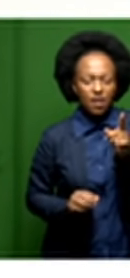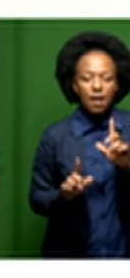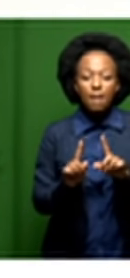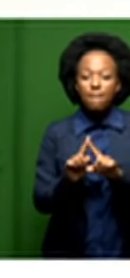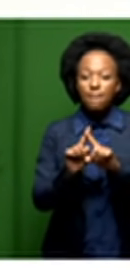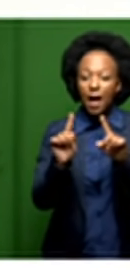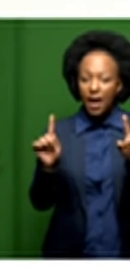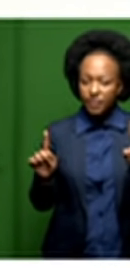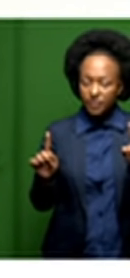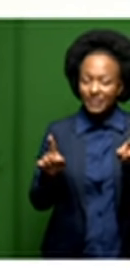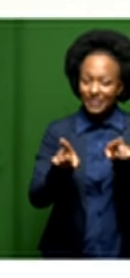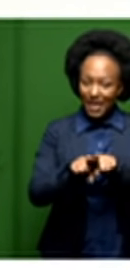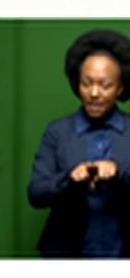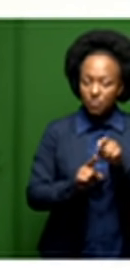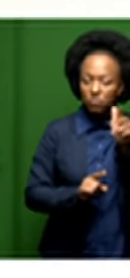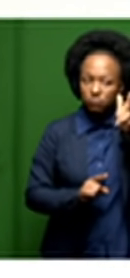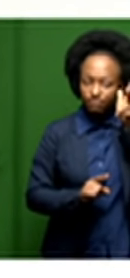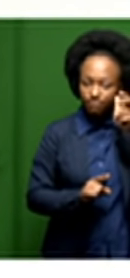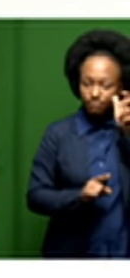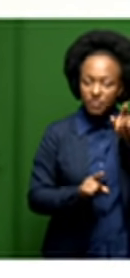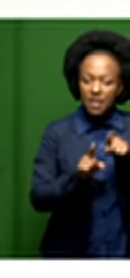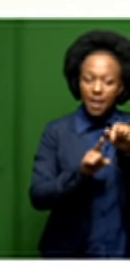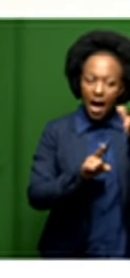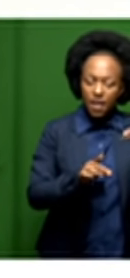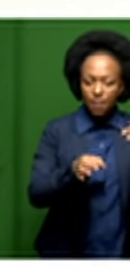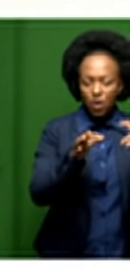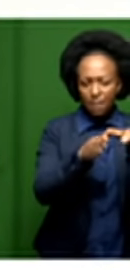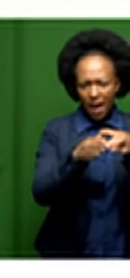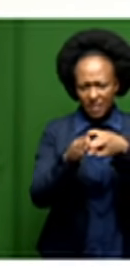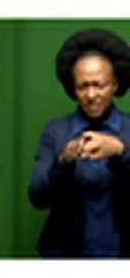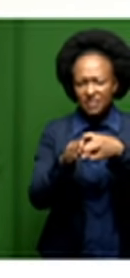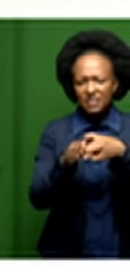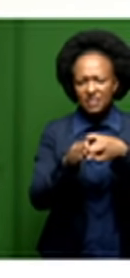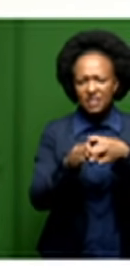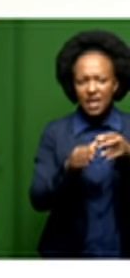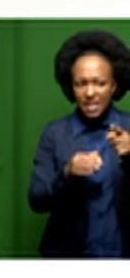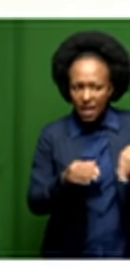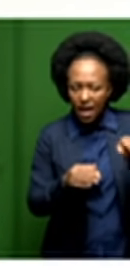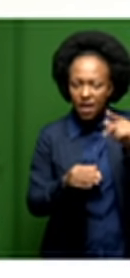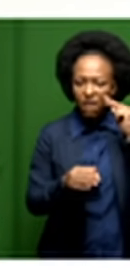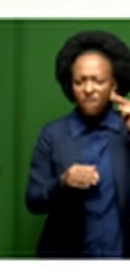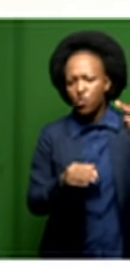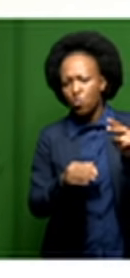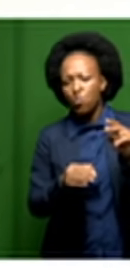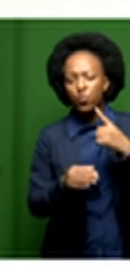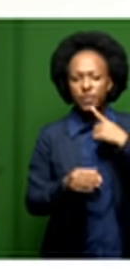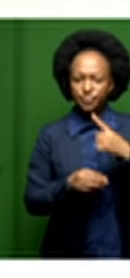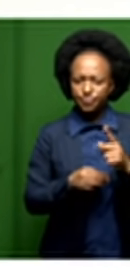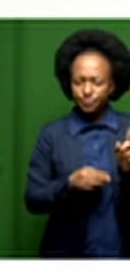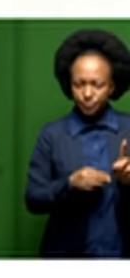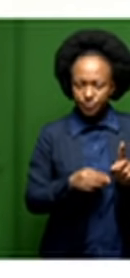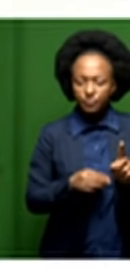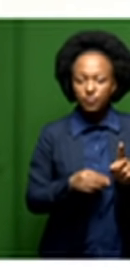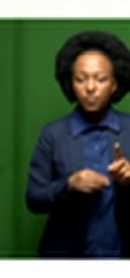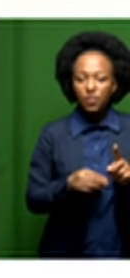But if also you listen to the other political parties as well, their view would be to say, like